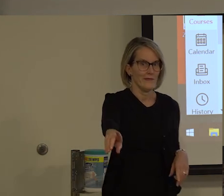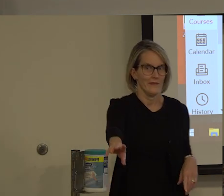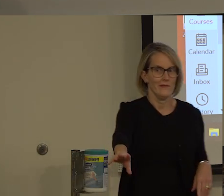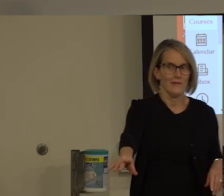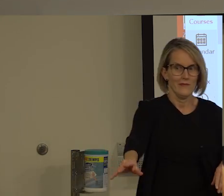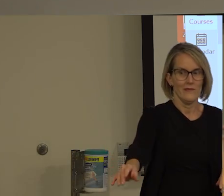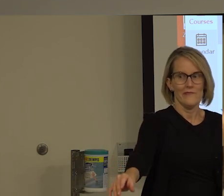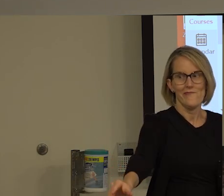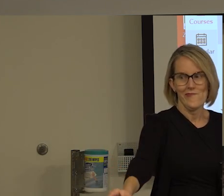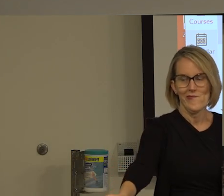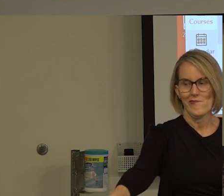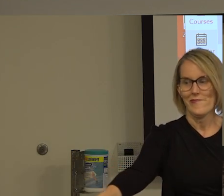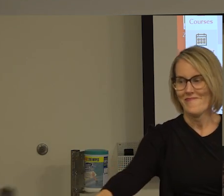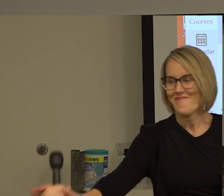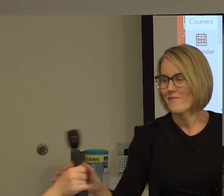Give Kristen